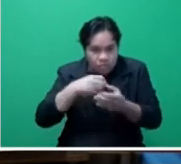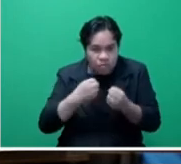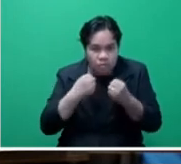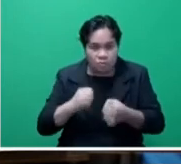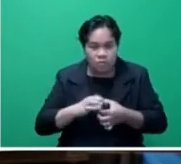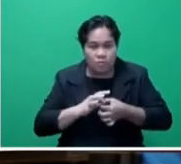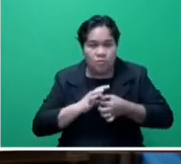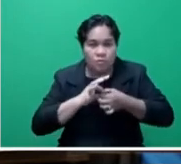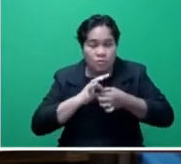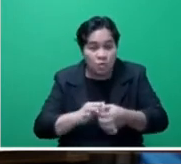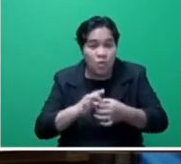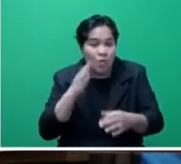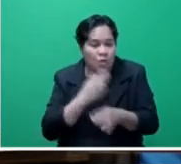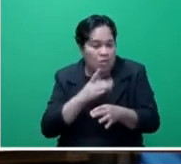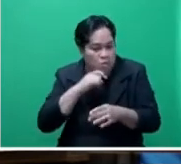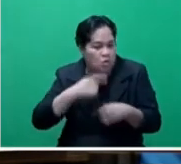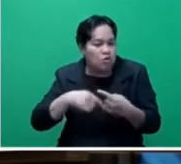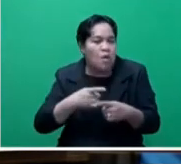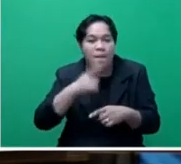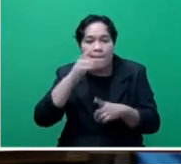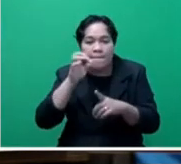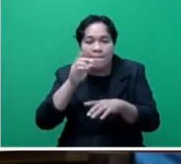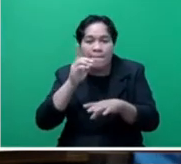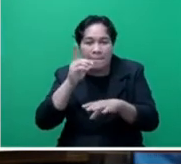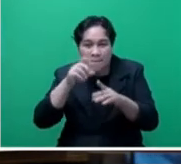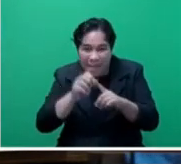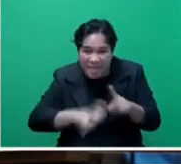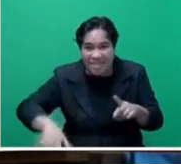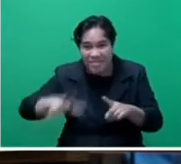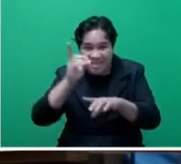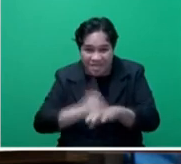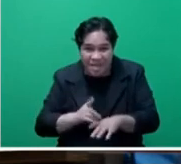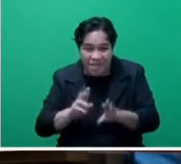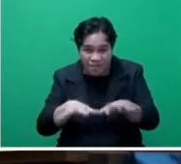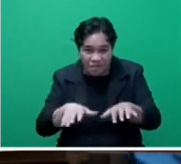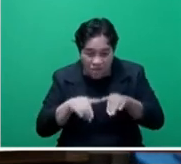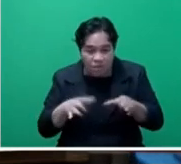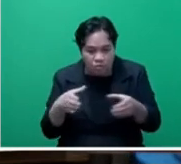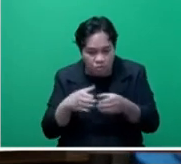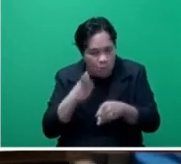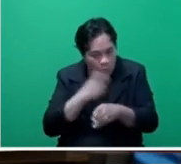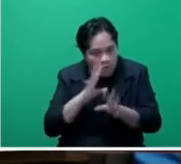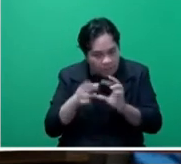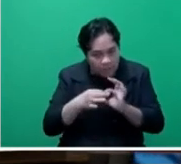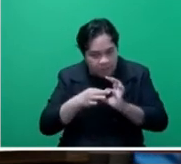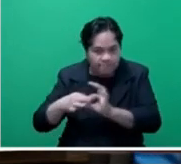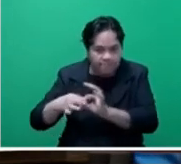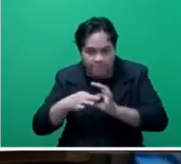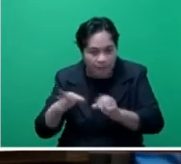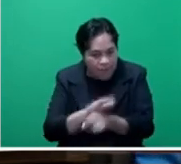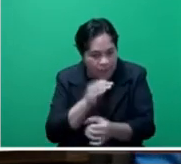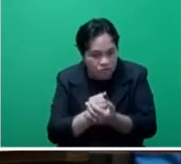to also work closely with the Pacific Disability Forum to ensure programs for persons living with disabilities are delivered